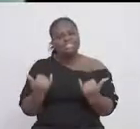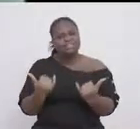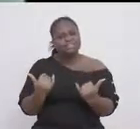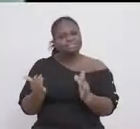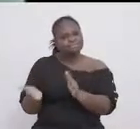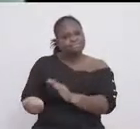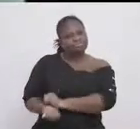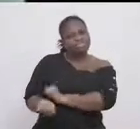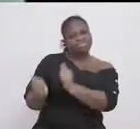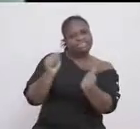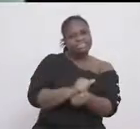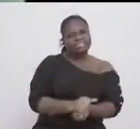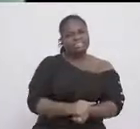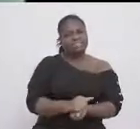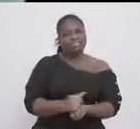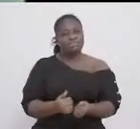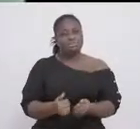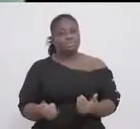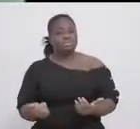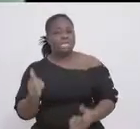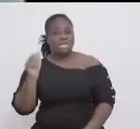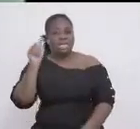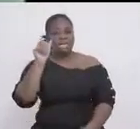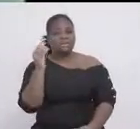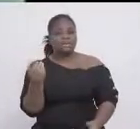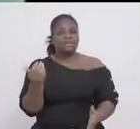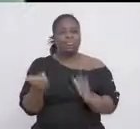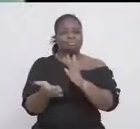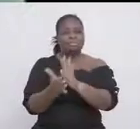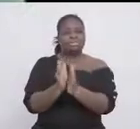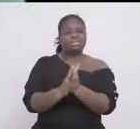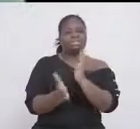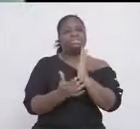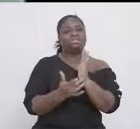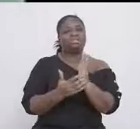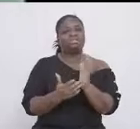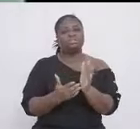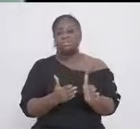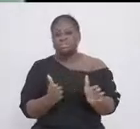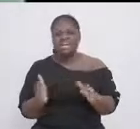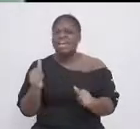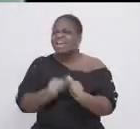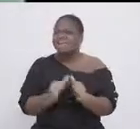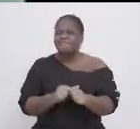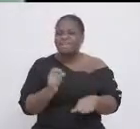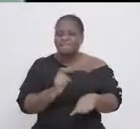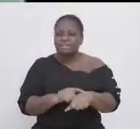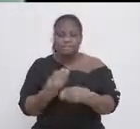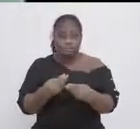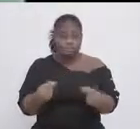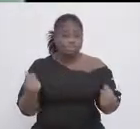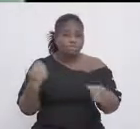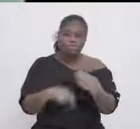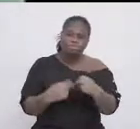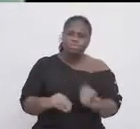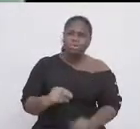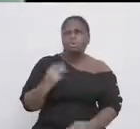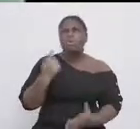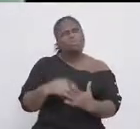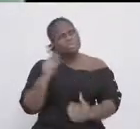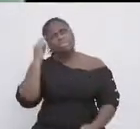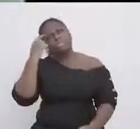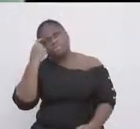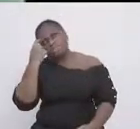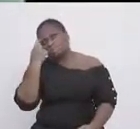from BA to technology field, it's exciting. Like every time I'm solving a problem, I'm thinking, what project